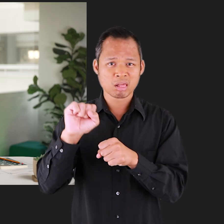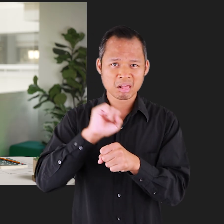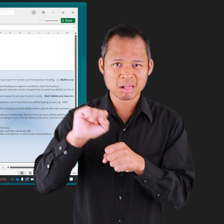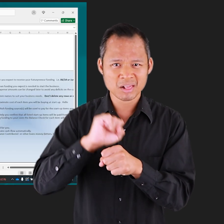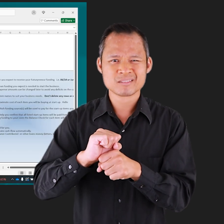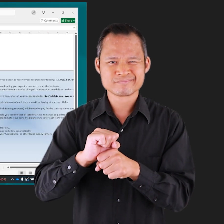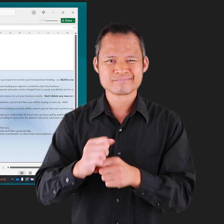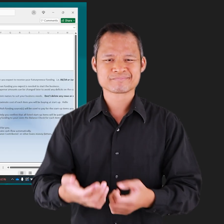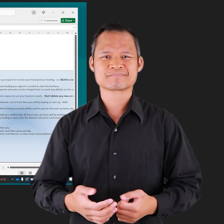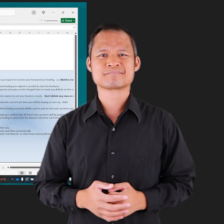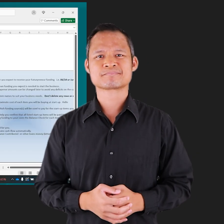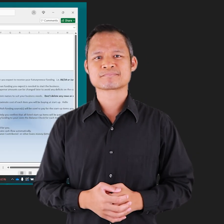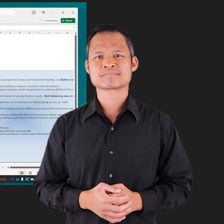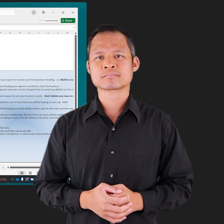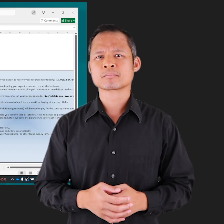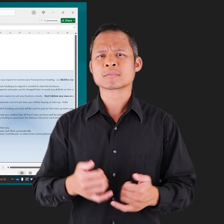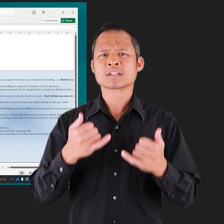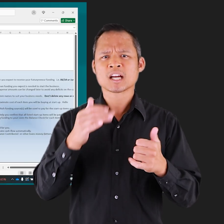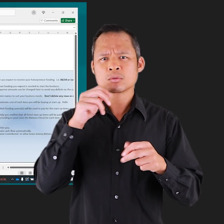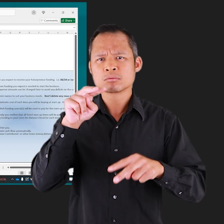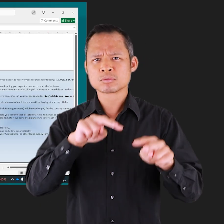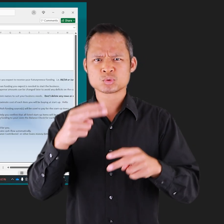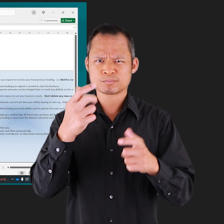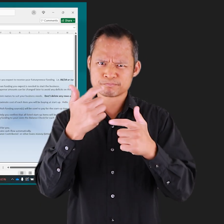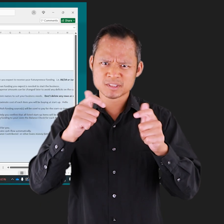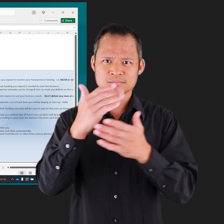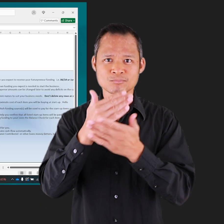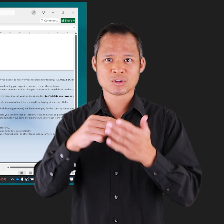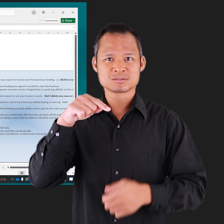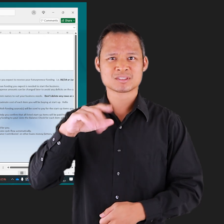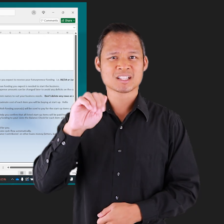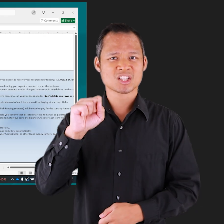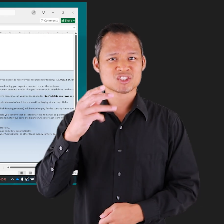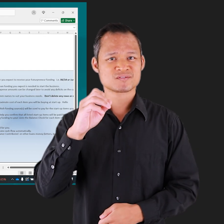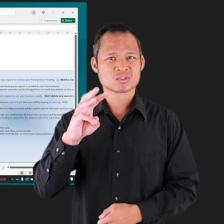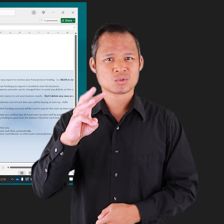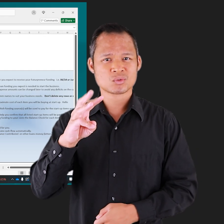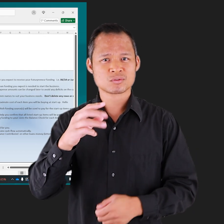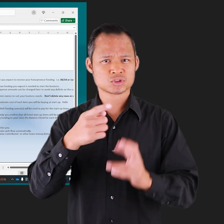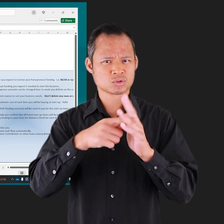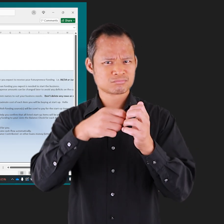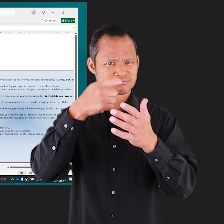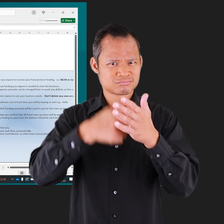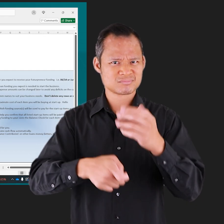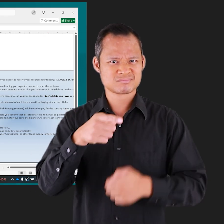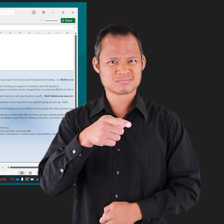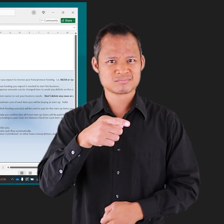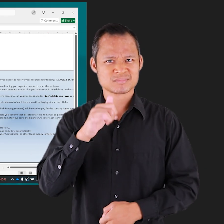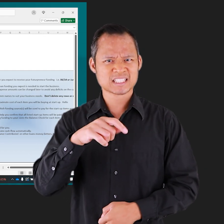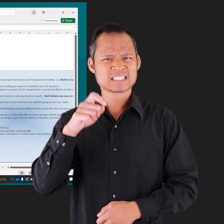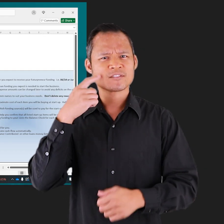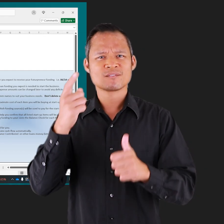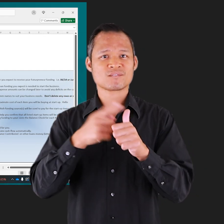work. We will be exploring 2 major sections of the cash flow. First, the startup cost, which is the amount of money you need in the first